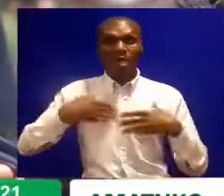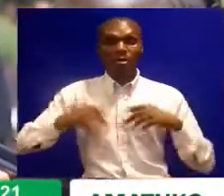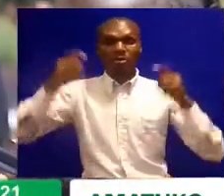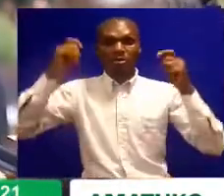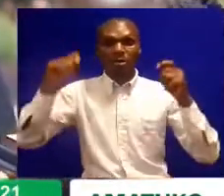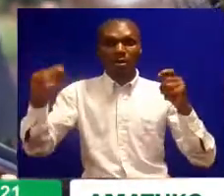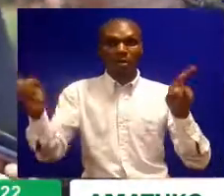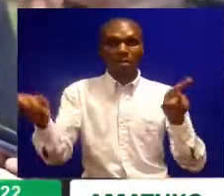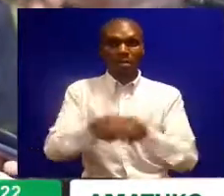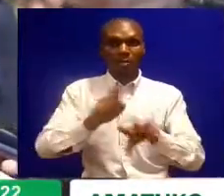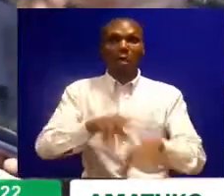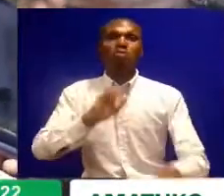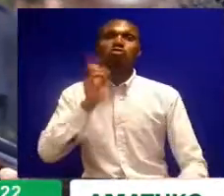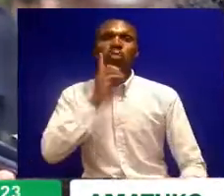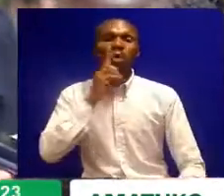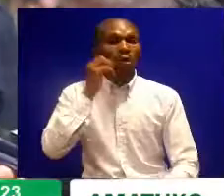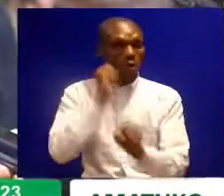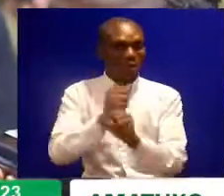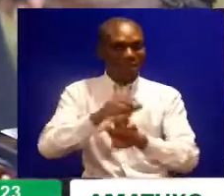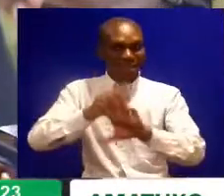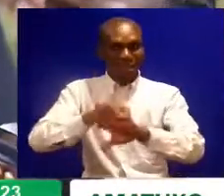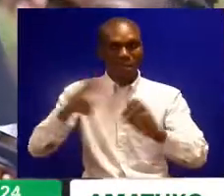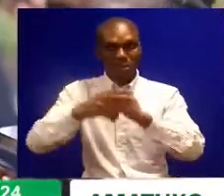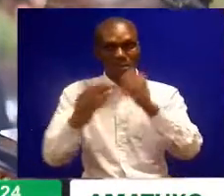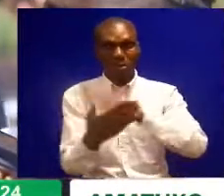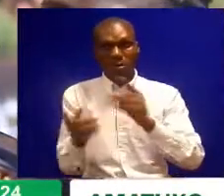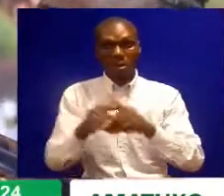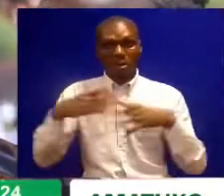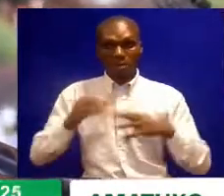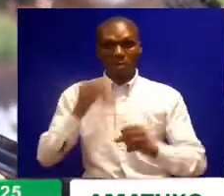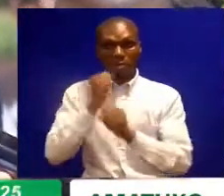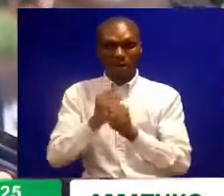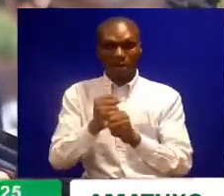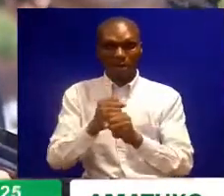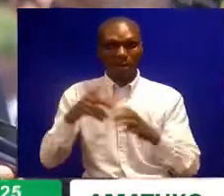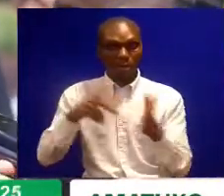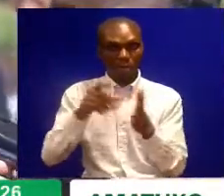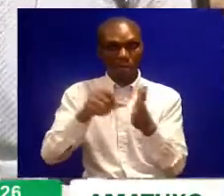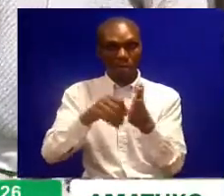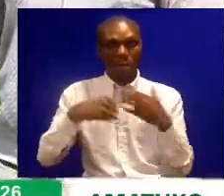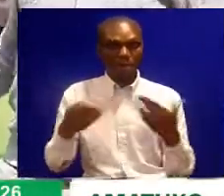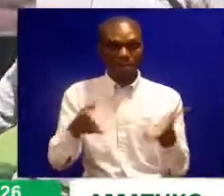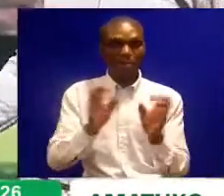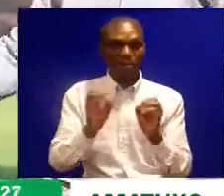mambi, kwa kule muna tutakete, mambi saa moja, mantuwaito na wale gasi. Bagua tiene problem.